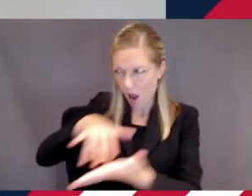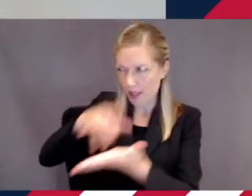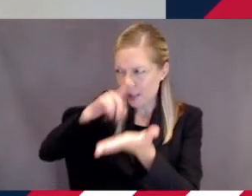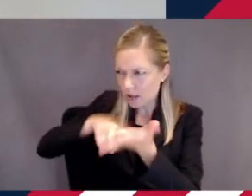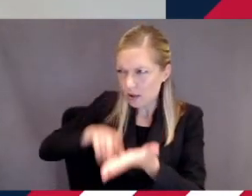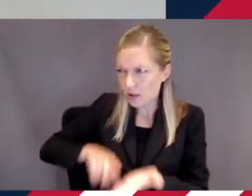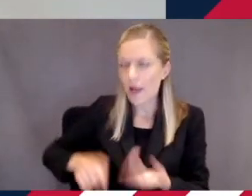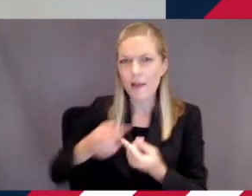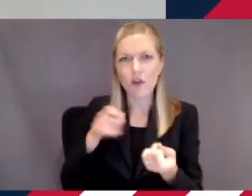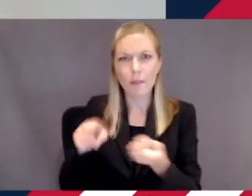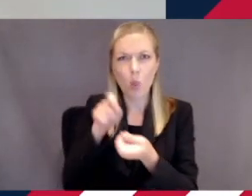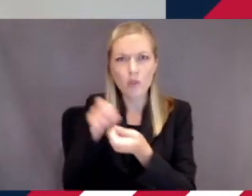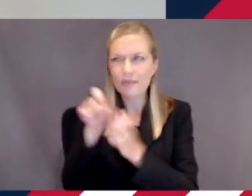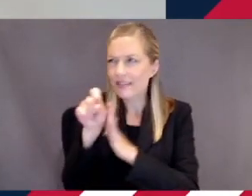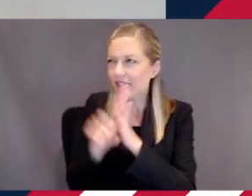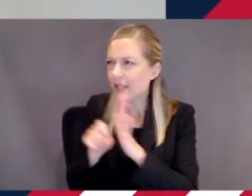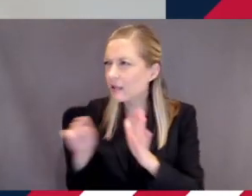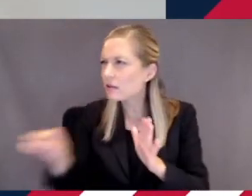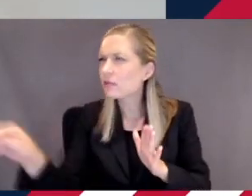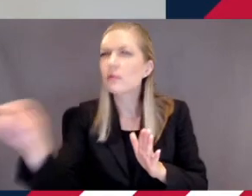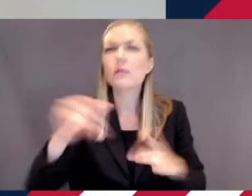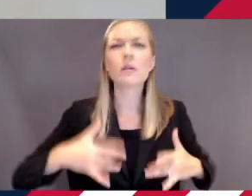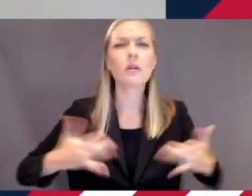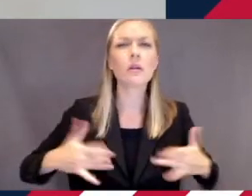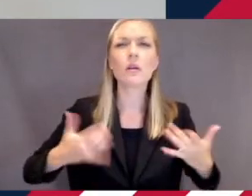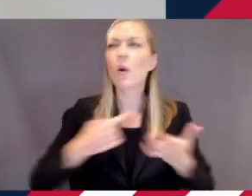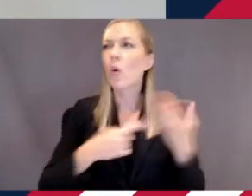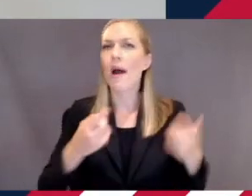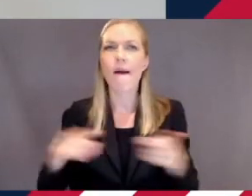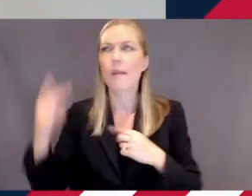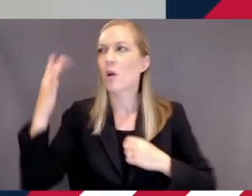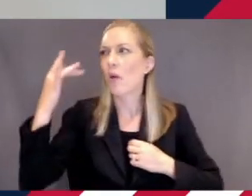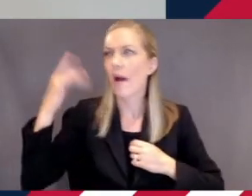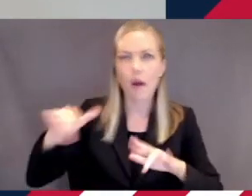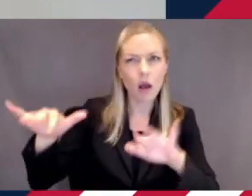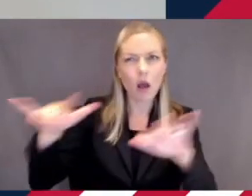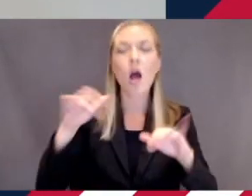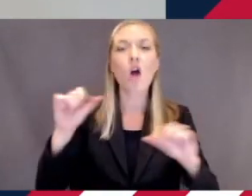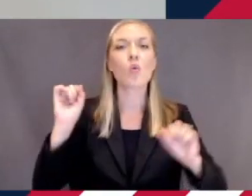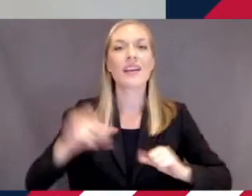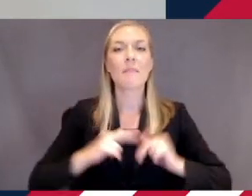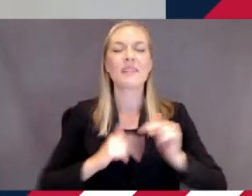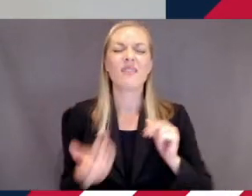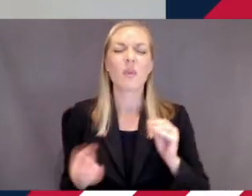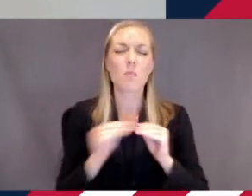reforms to create an even more accessible presidential nomination process in 2024.